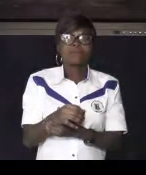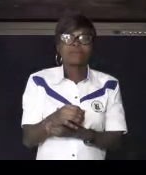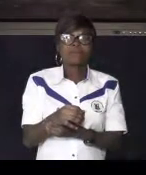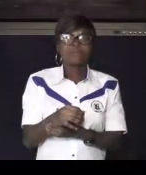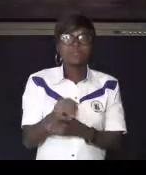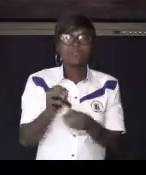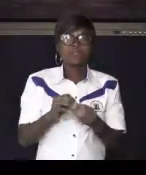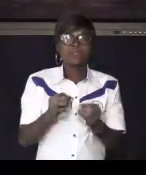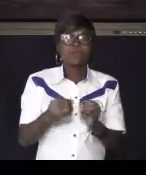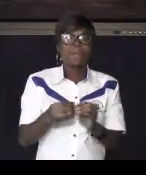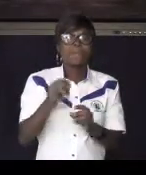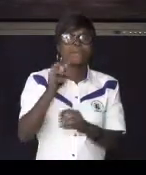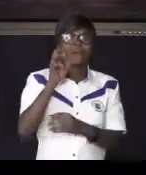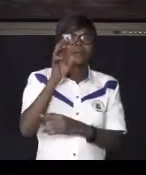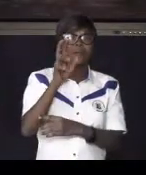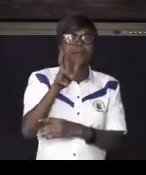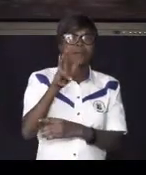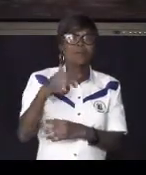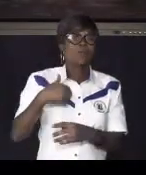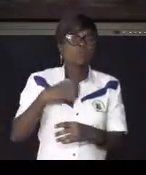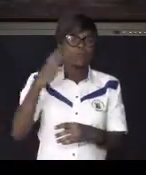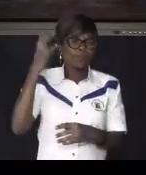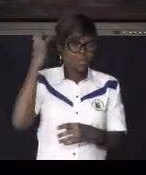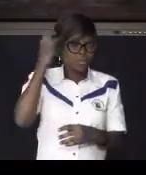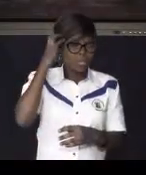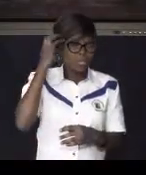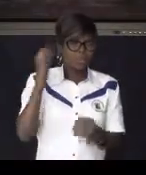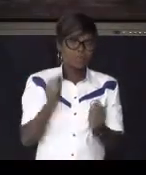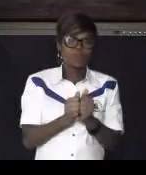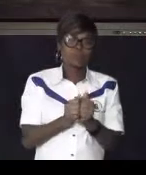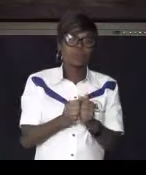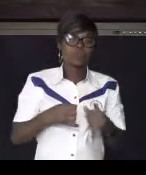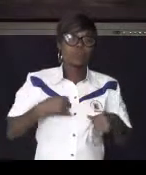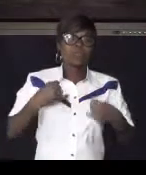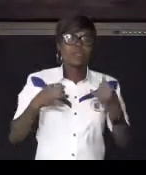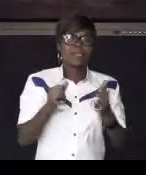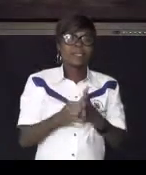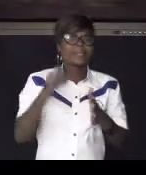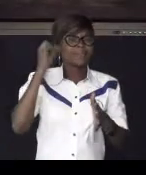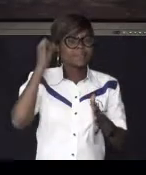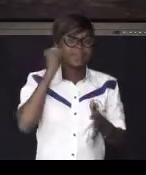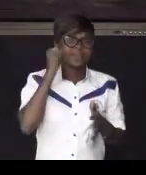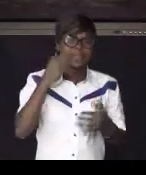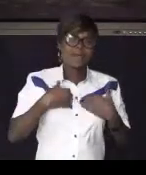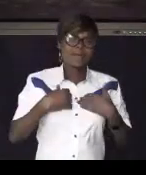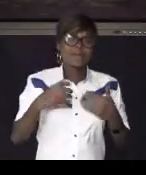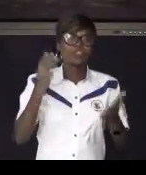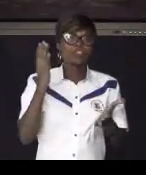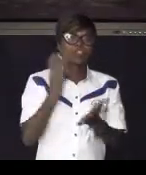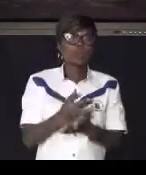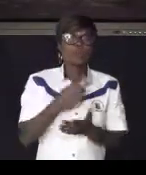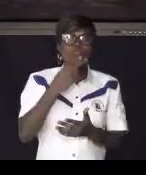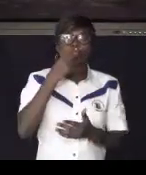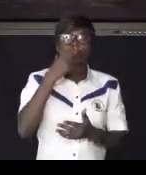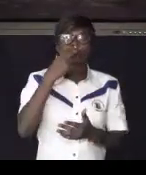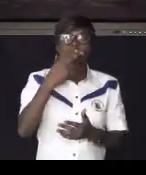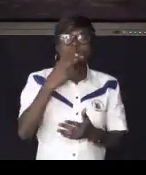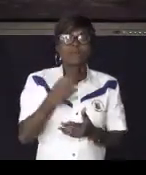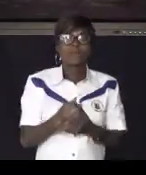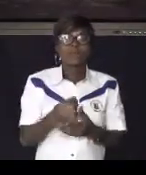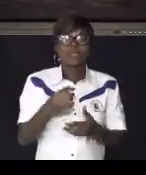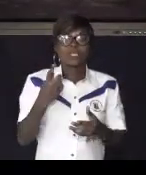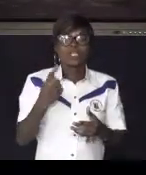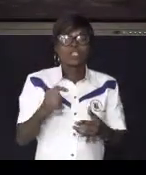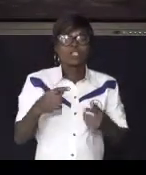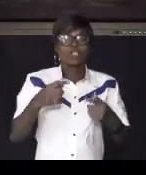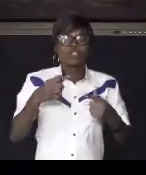Despair. Number 3, we heard with joy that she has stopped smoking.